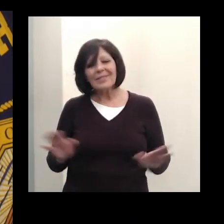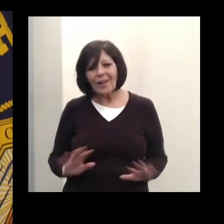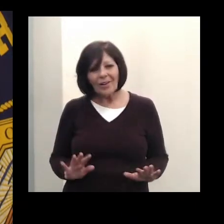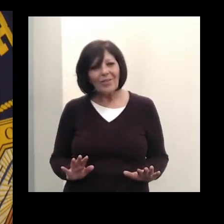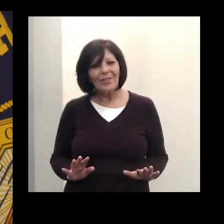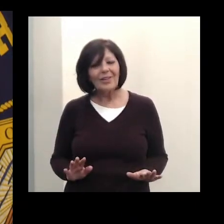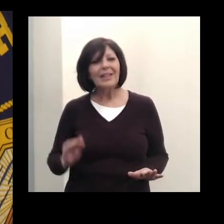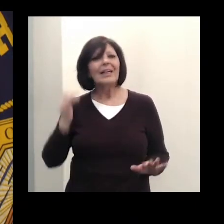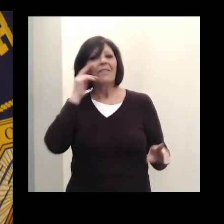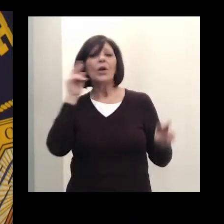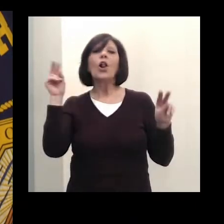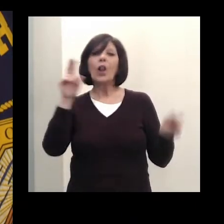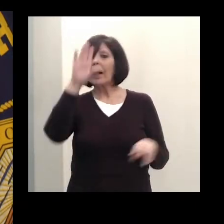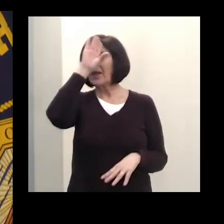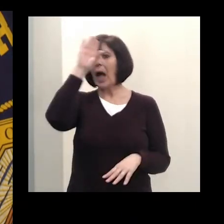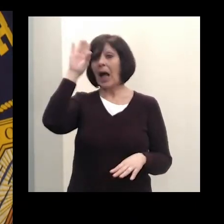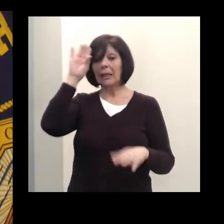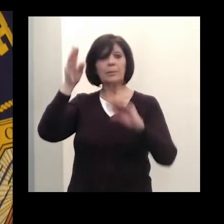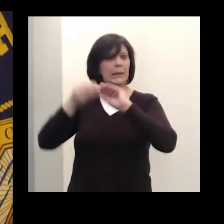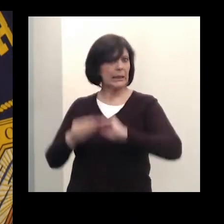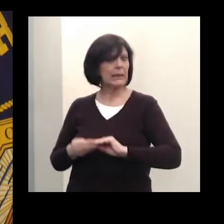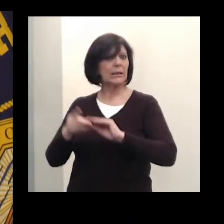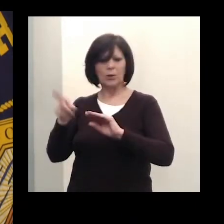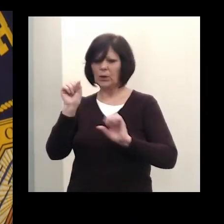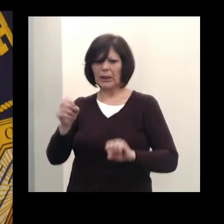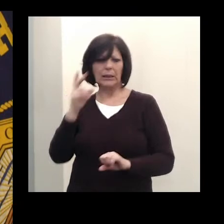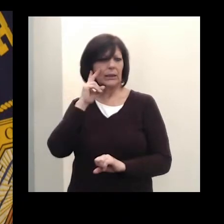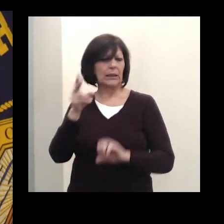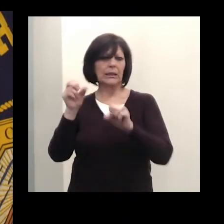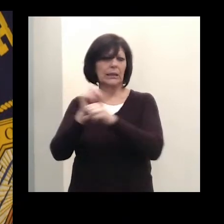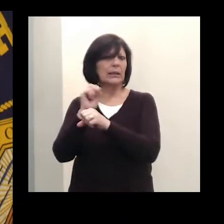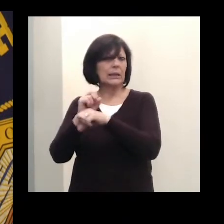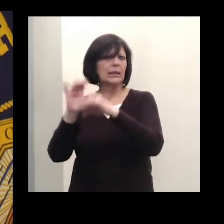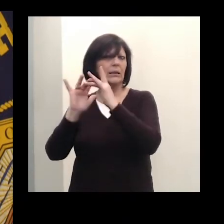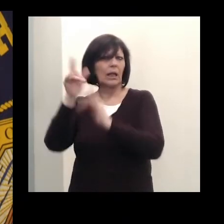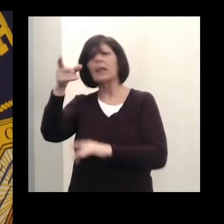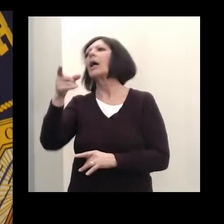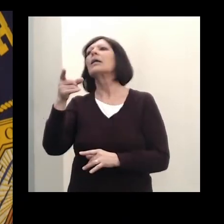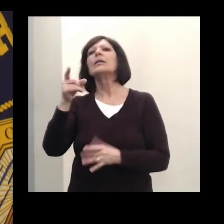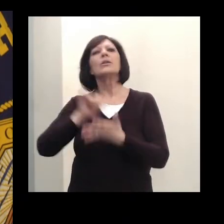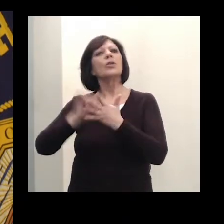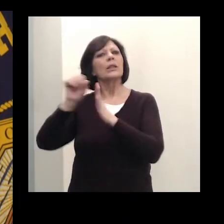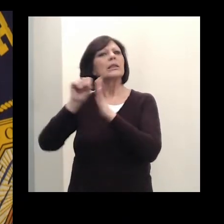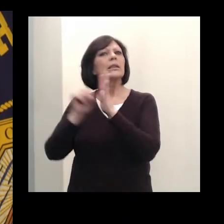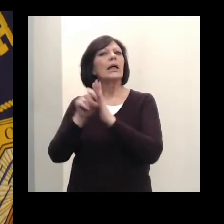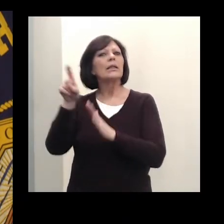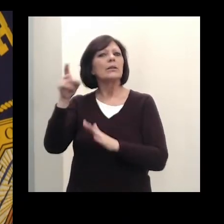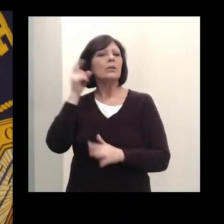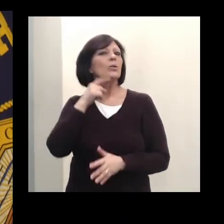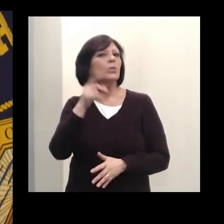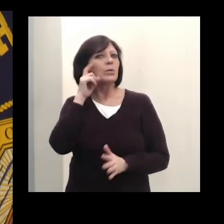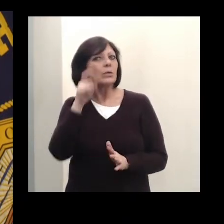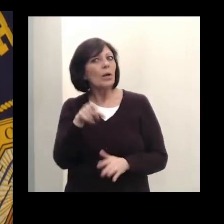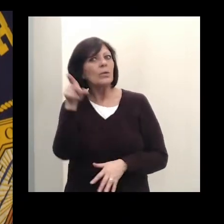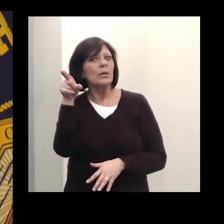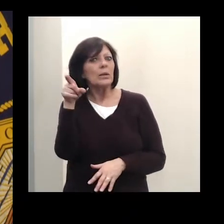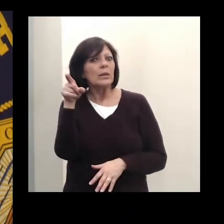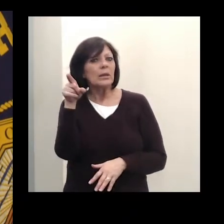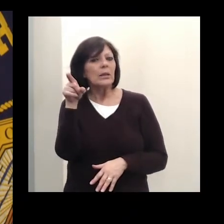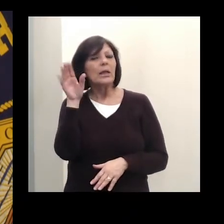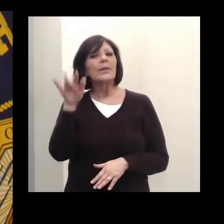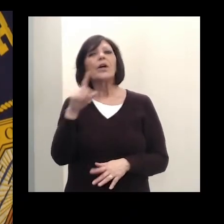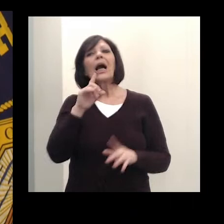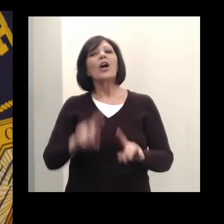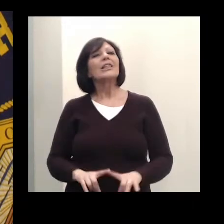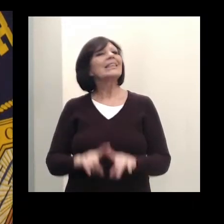look at the hospital statistics, and you can see the hospital statistics online on New York State's website, you will note that there are different